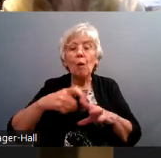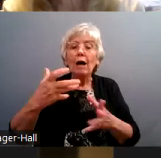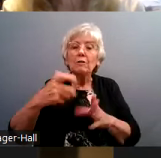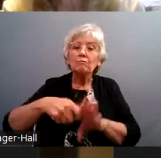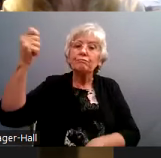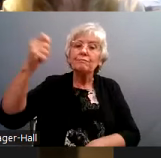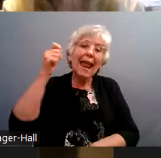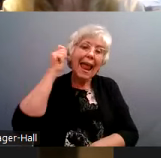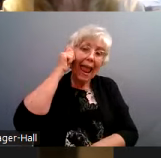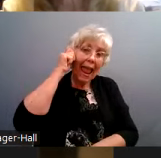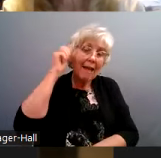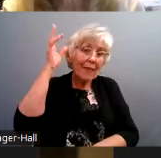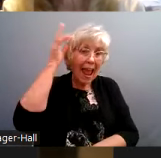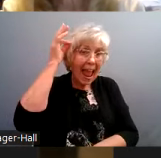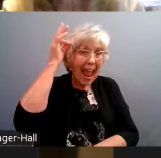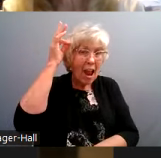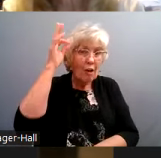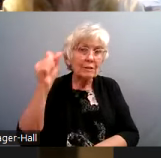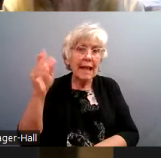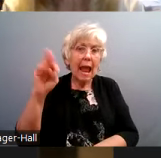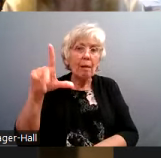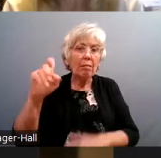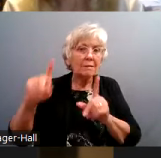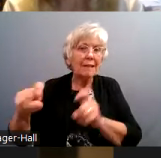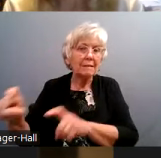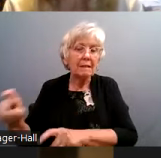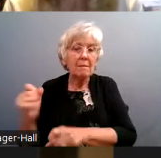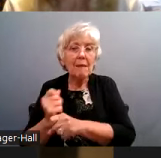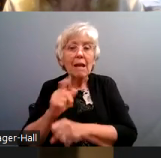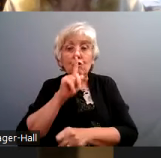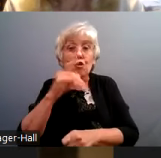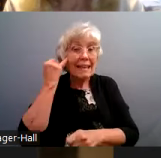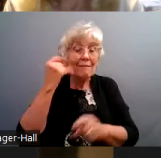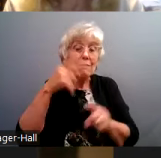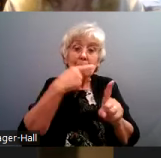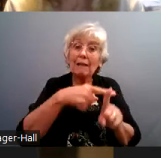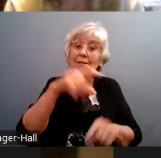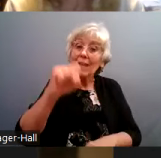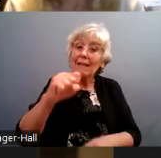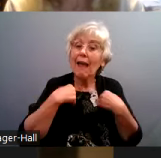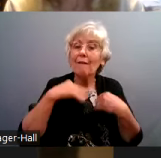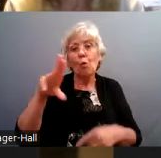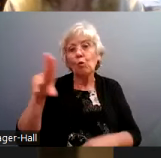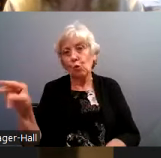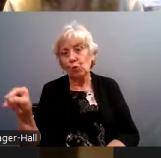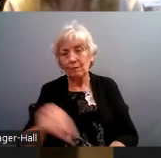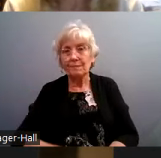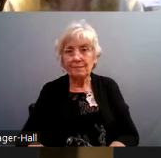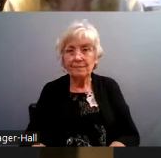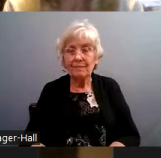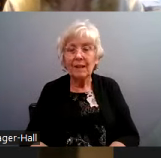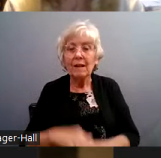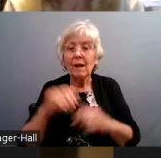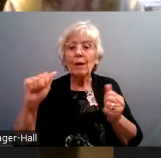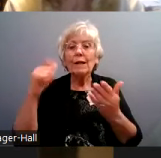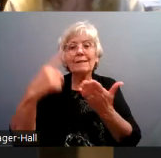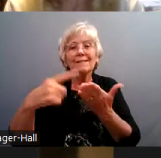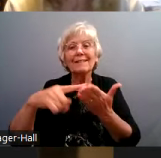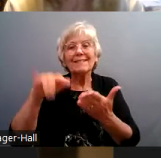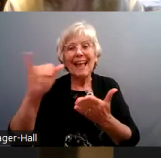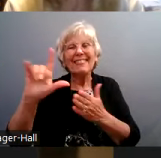submit it for testing, just to make sure if we have a positive or not. So we'll talk about that when we get to the diagnosis